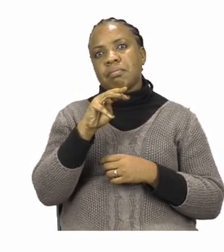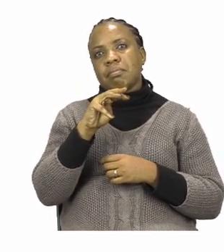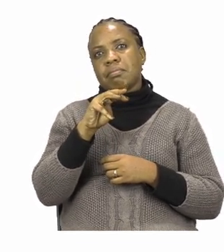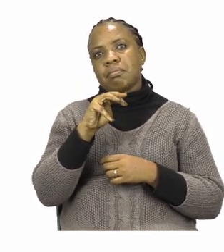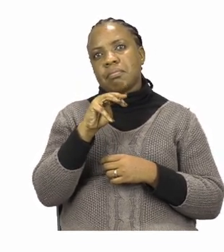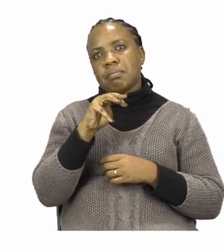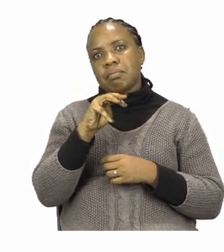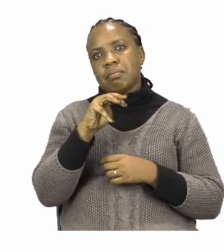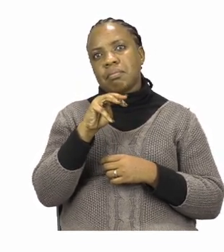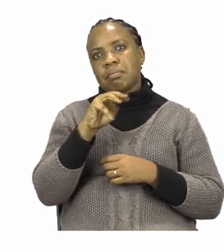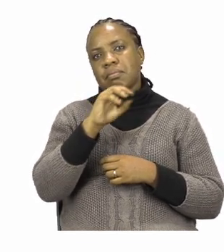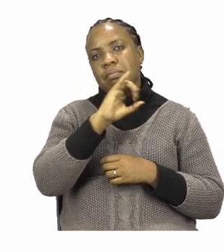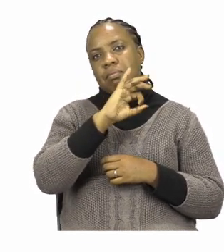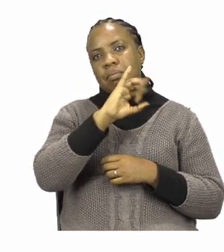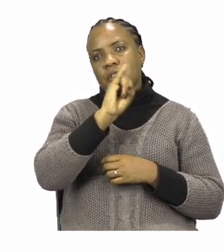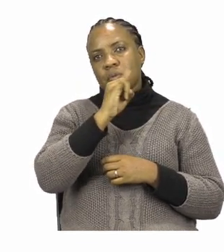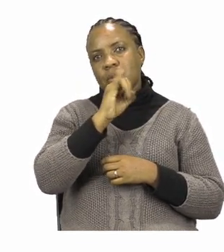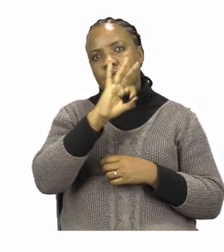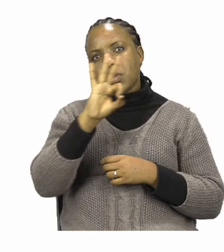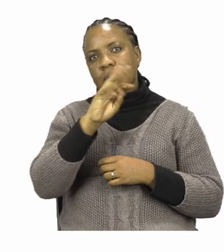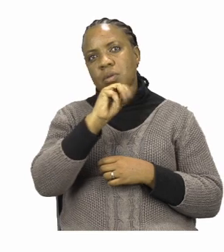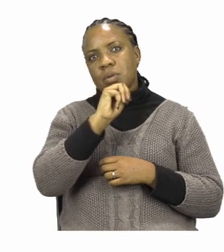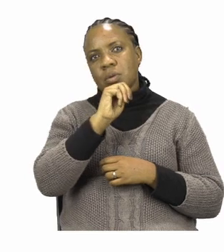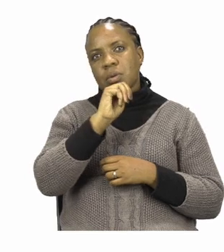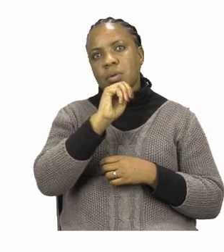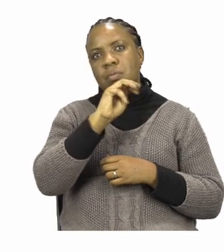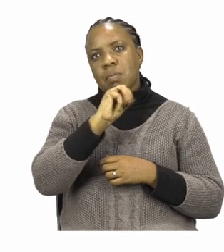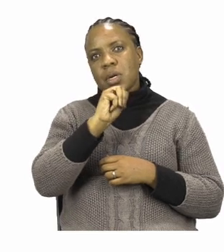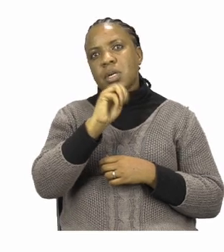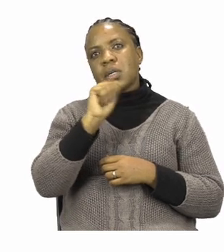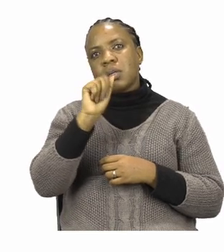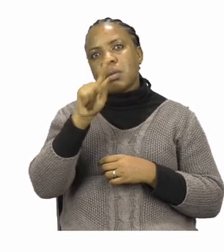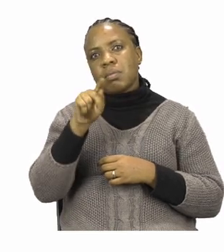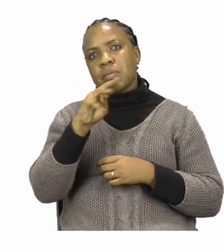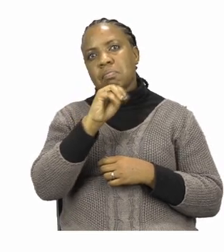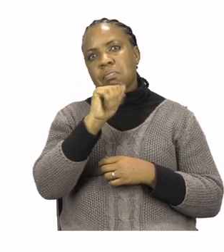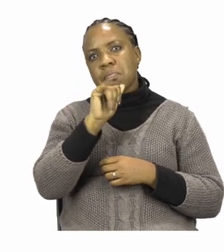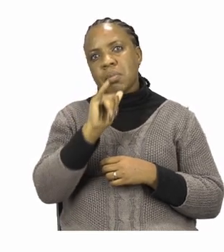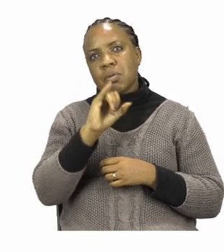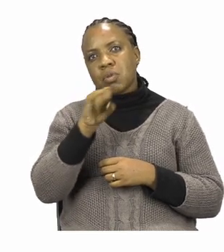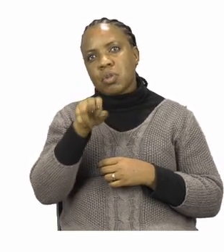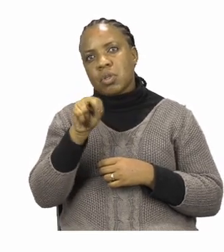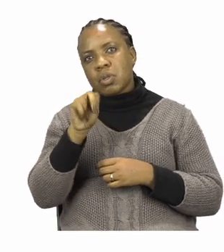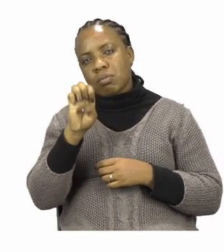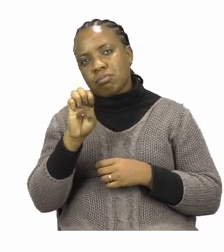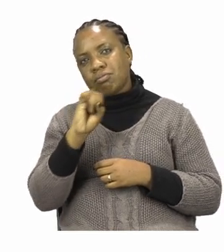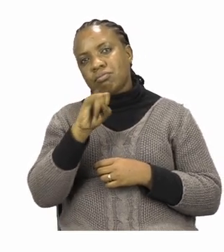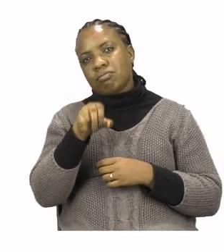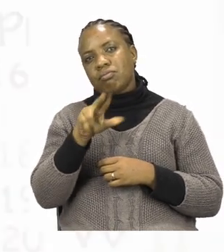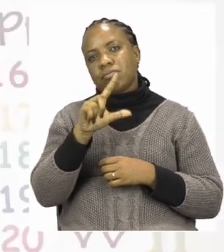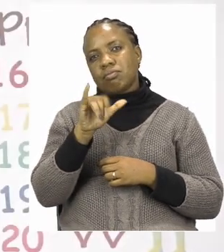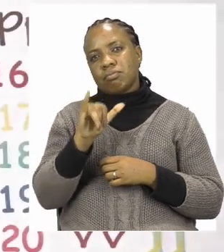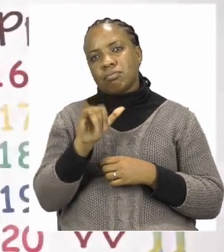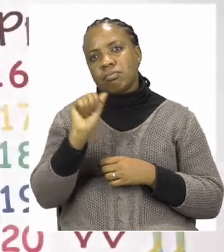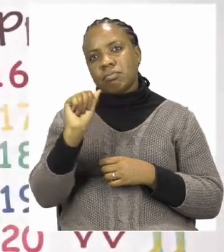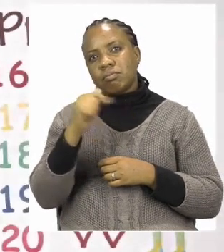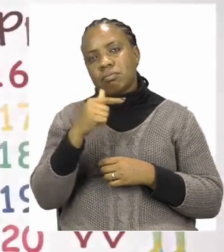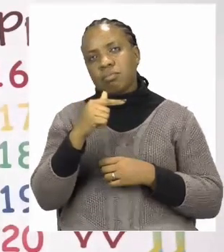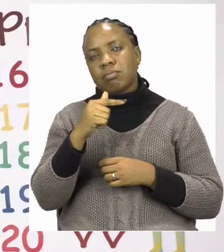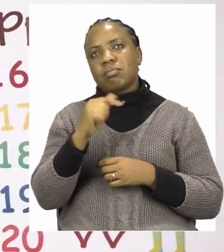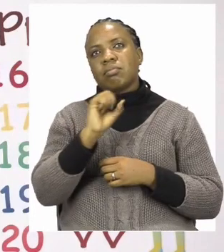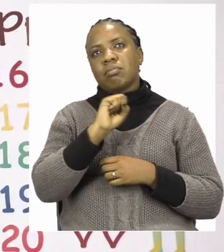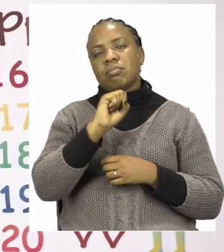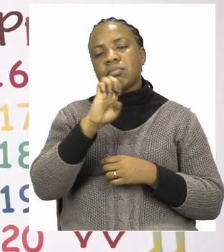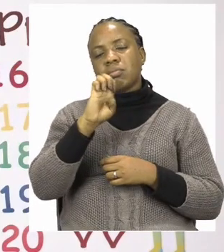year in the word search. Now, I have them on the board as well so that I can help you get